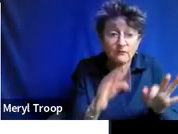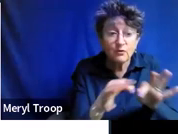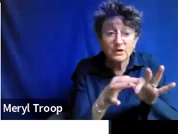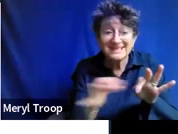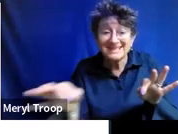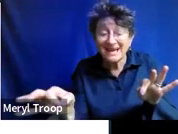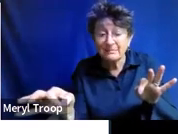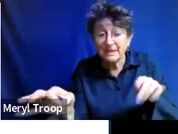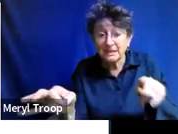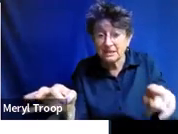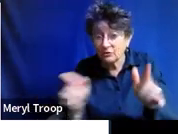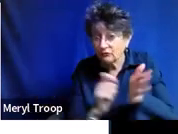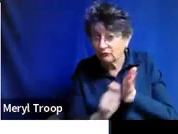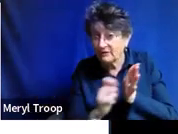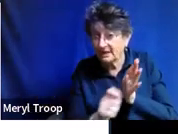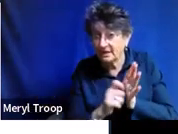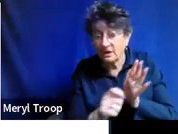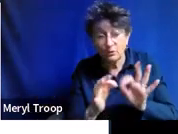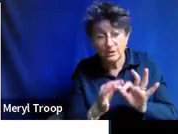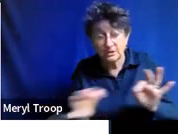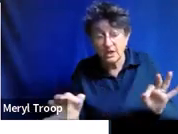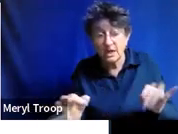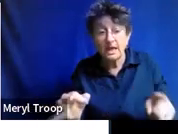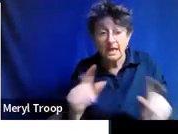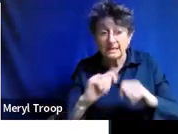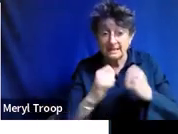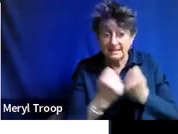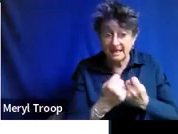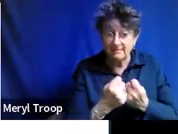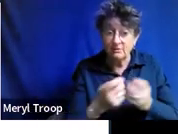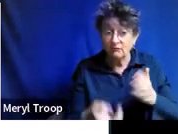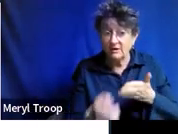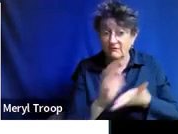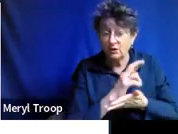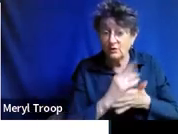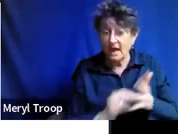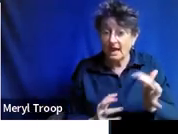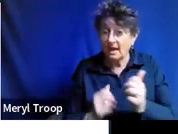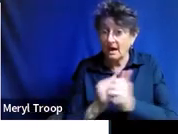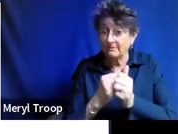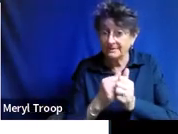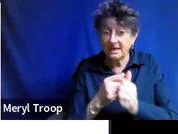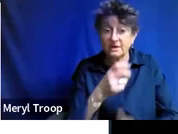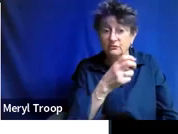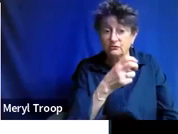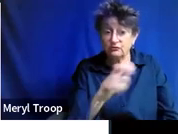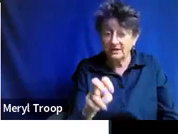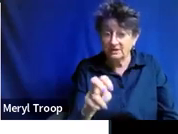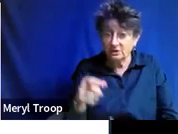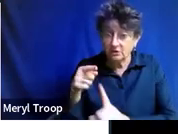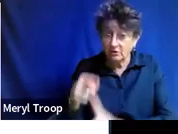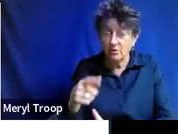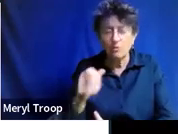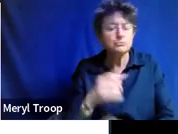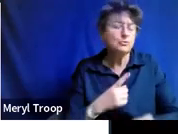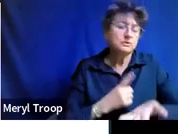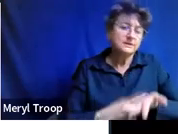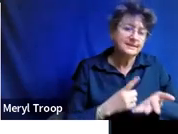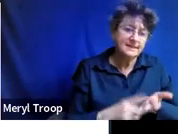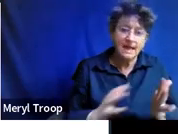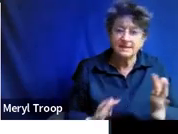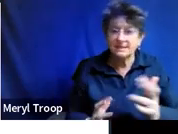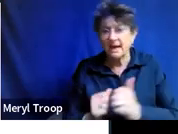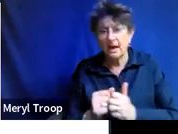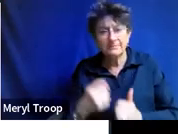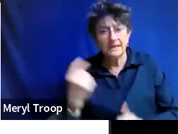notice saying just that the team reviewed and updated transition goals, or that the transition plan was discussed and updated, something to that effect,